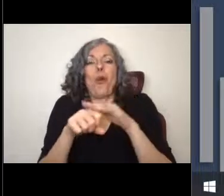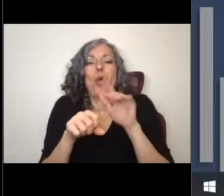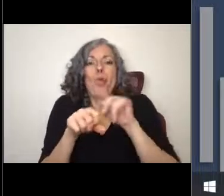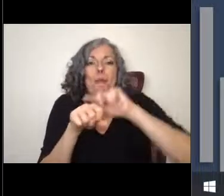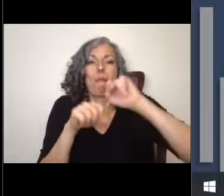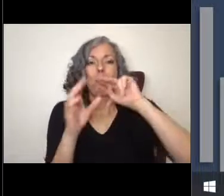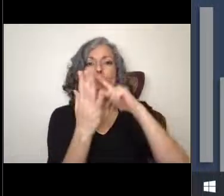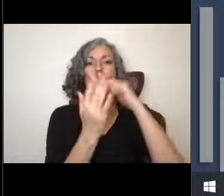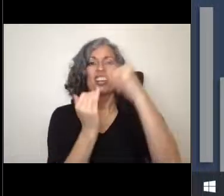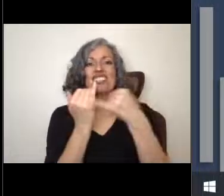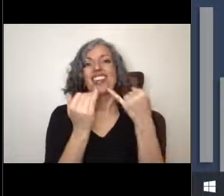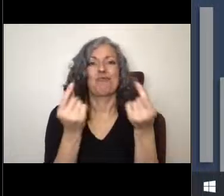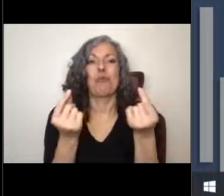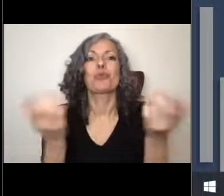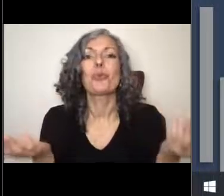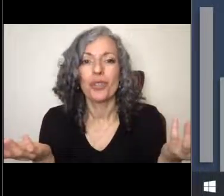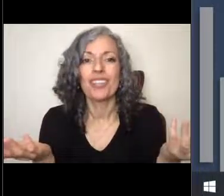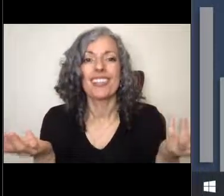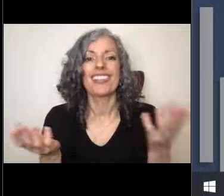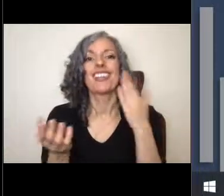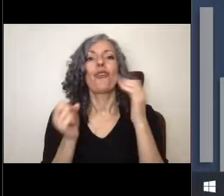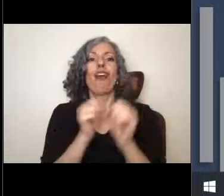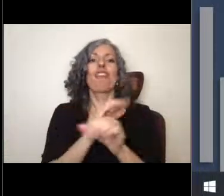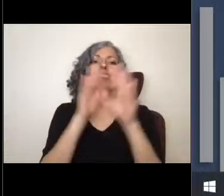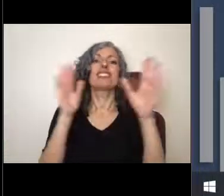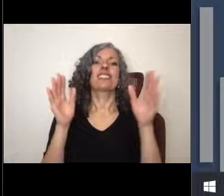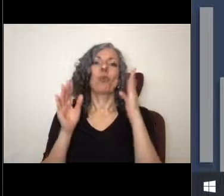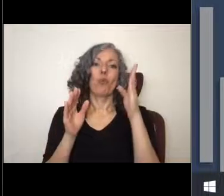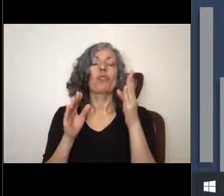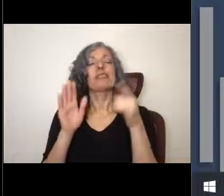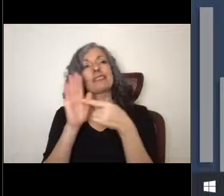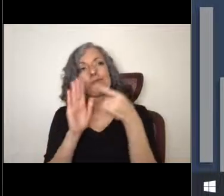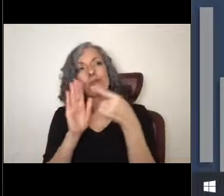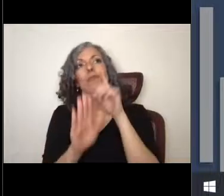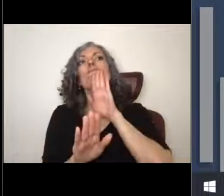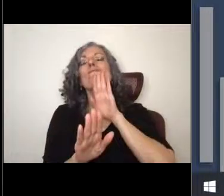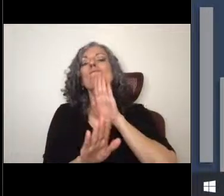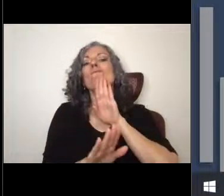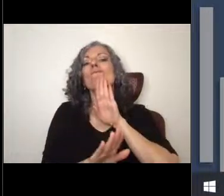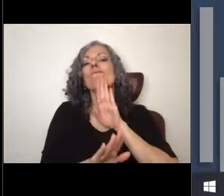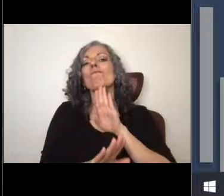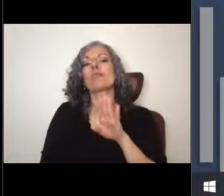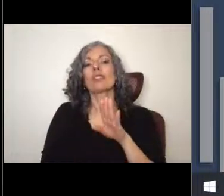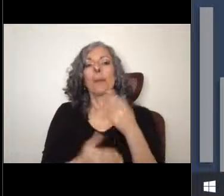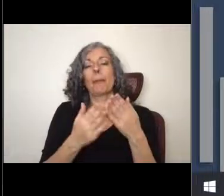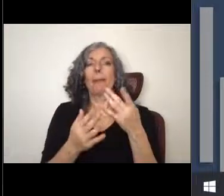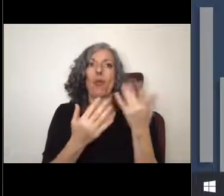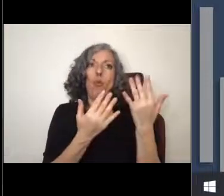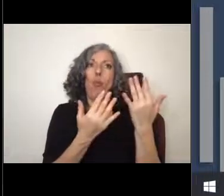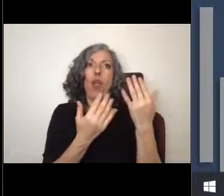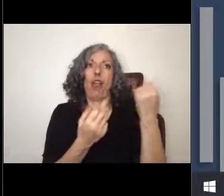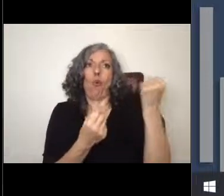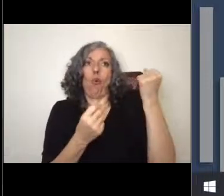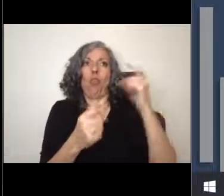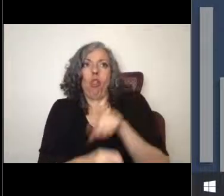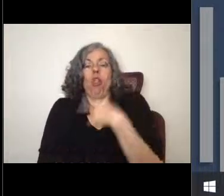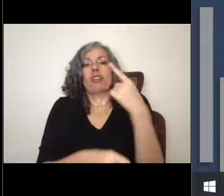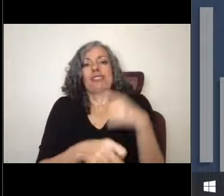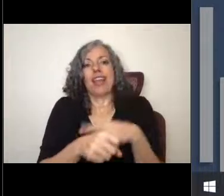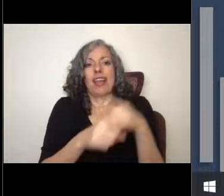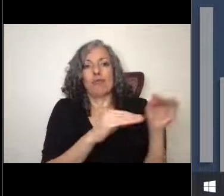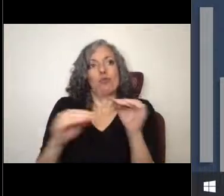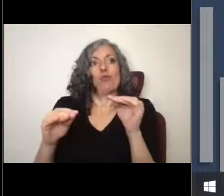obviously there's going to be a lot of at times frustration on something that's that's been waiting for a really long time to move, and all of a